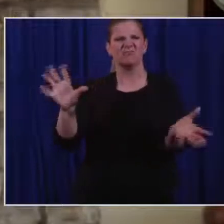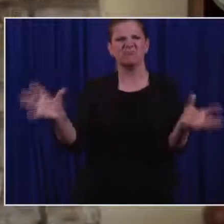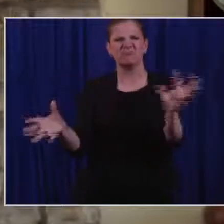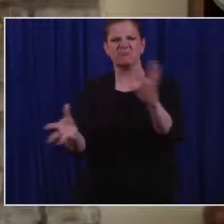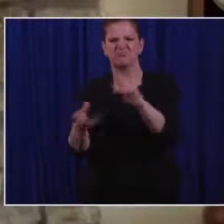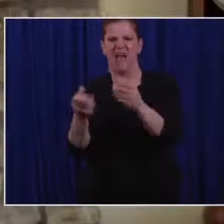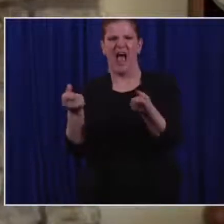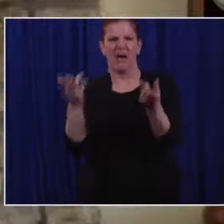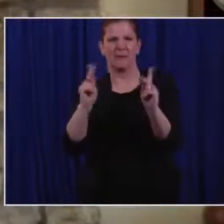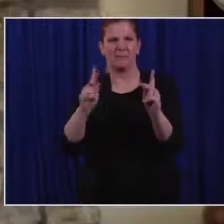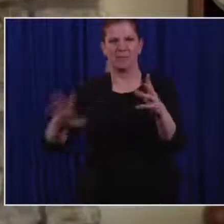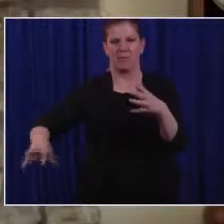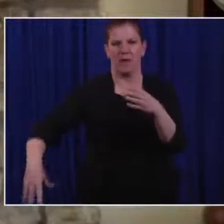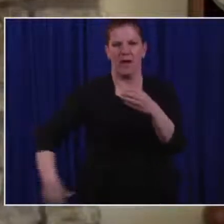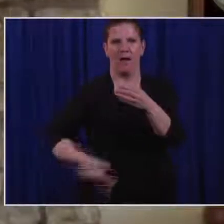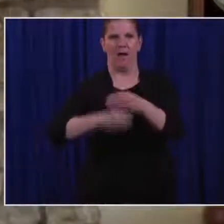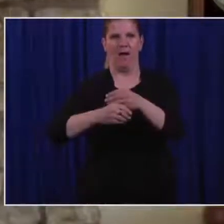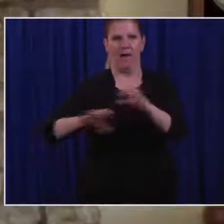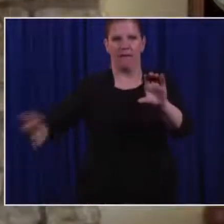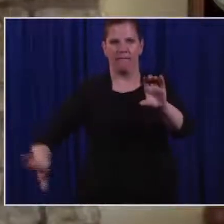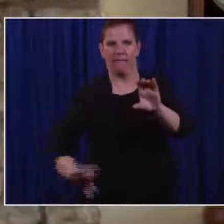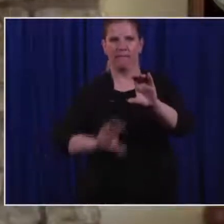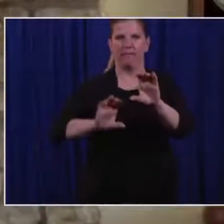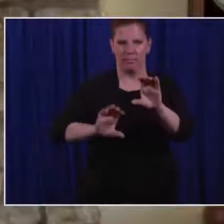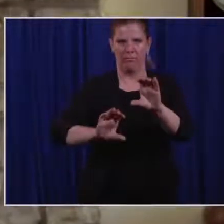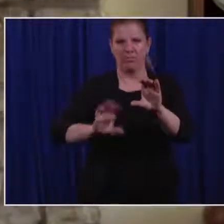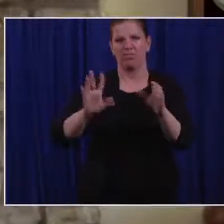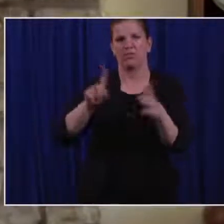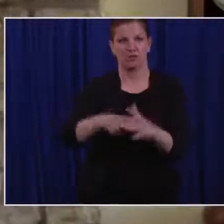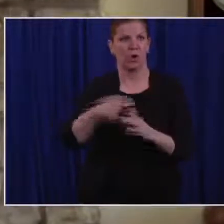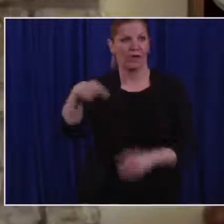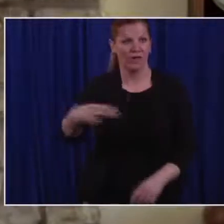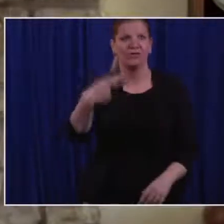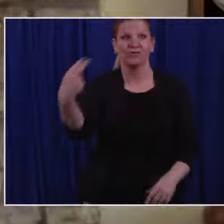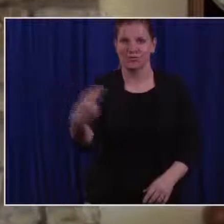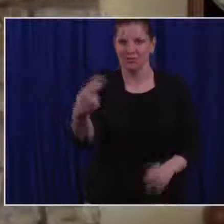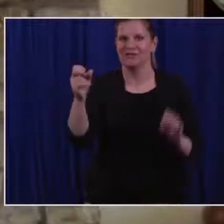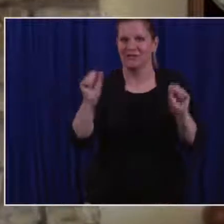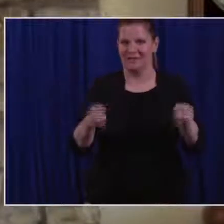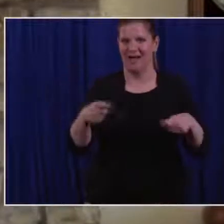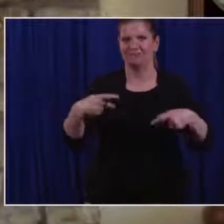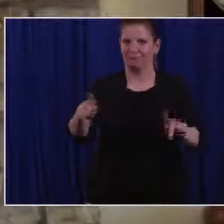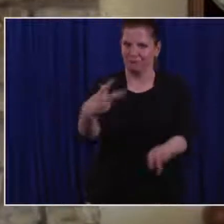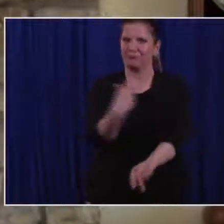to those three groups beginning on Thursday.